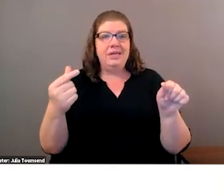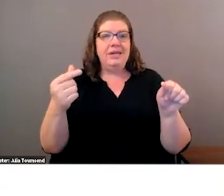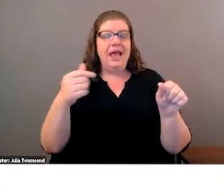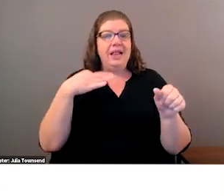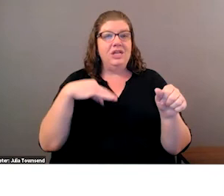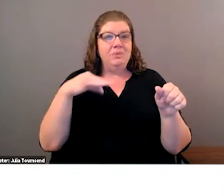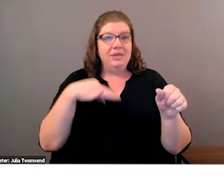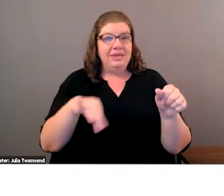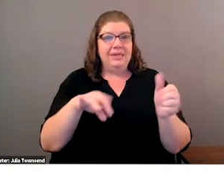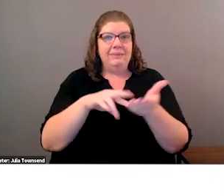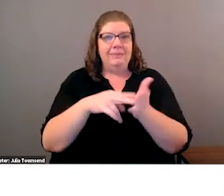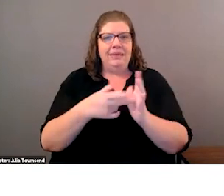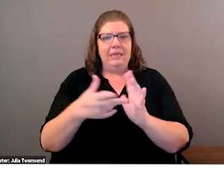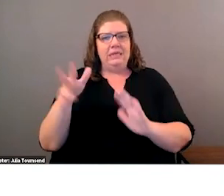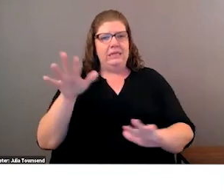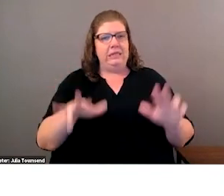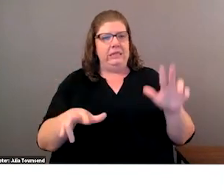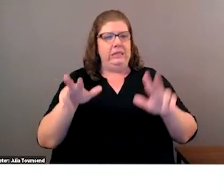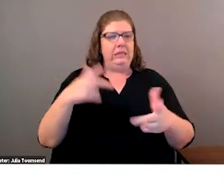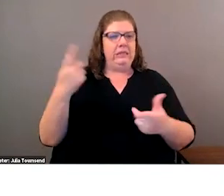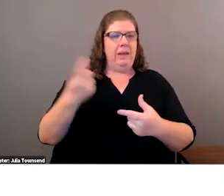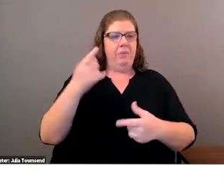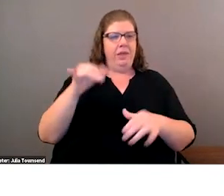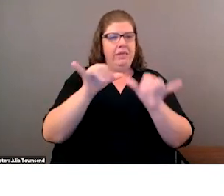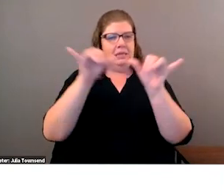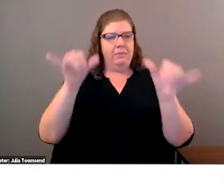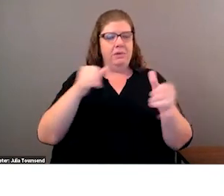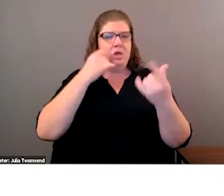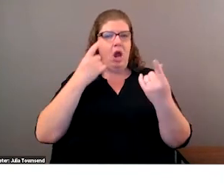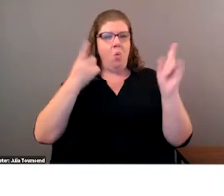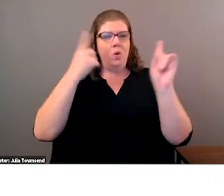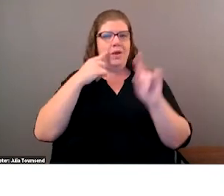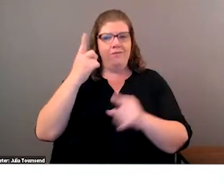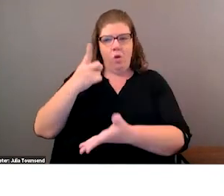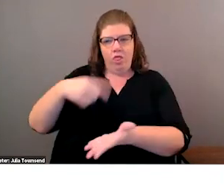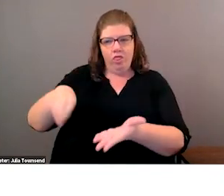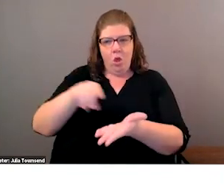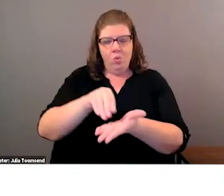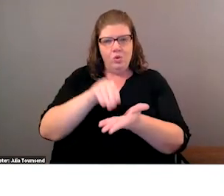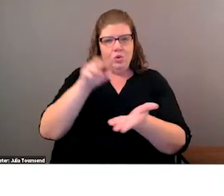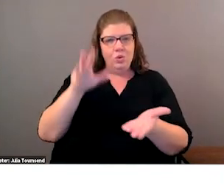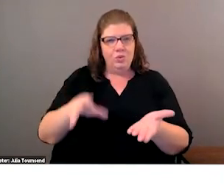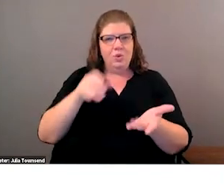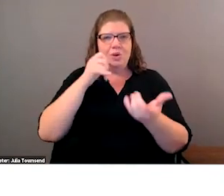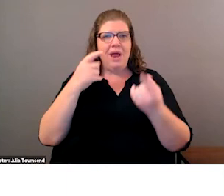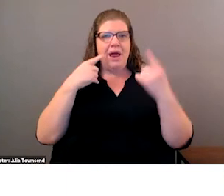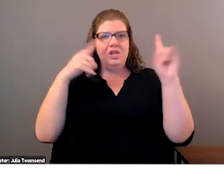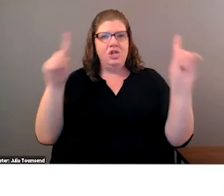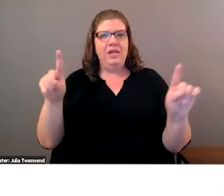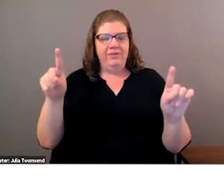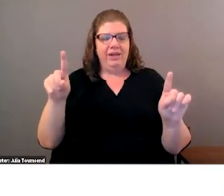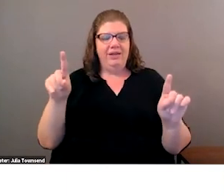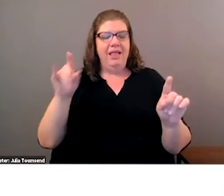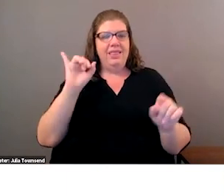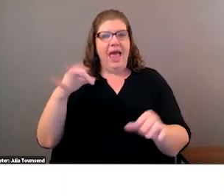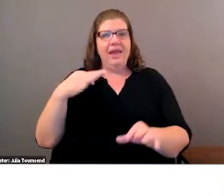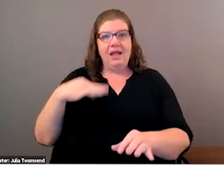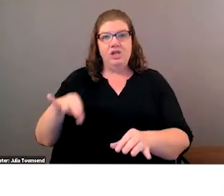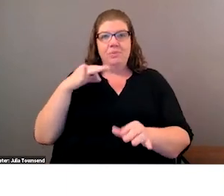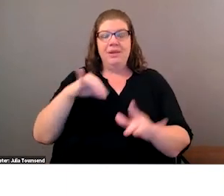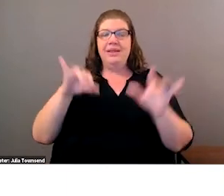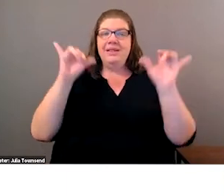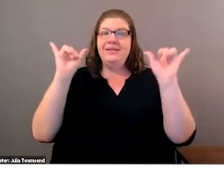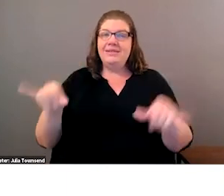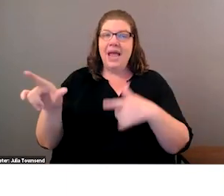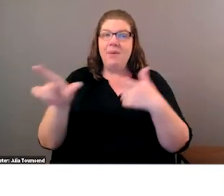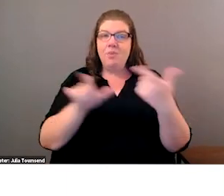that means there's something about the system that is not working for those students who are not achieving A through G eligibility at the same rate as all students and